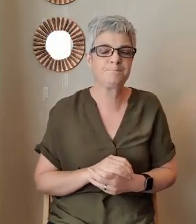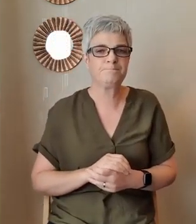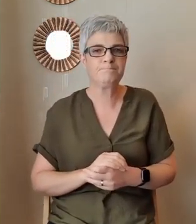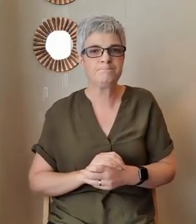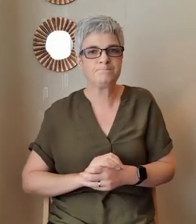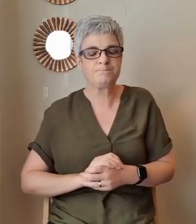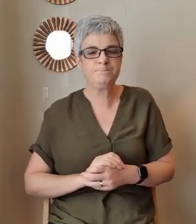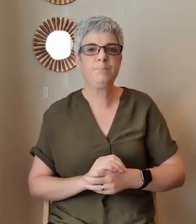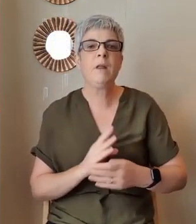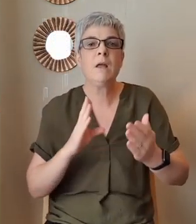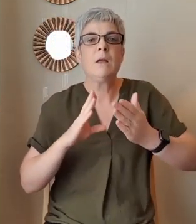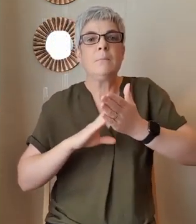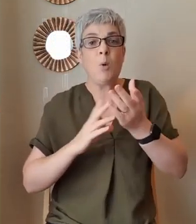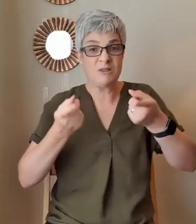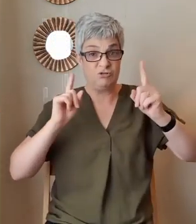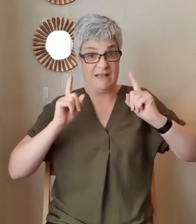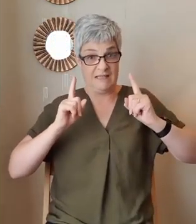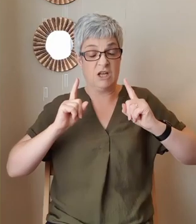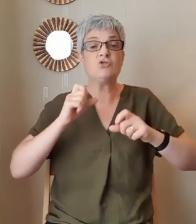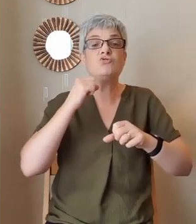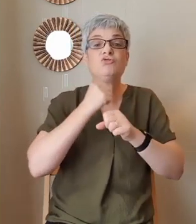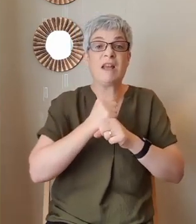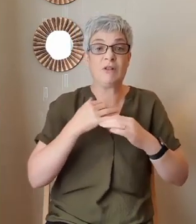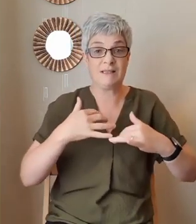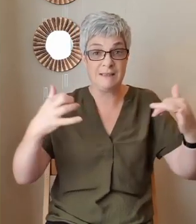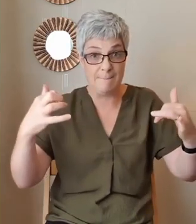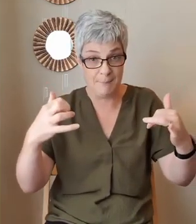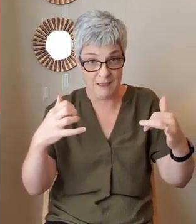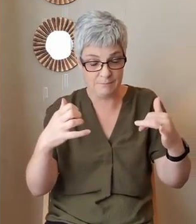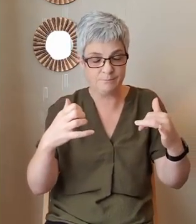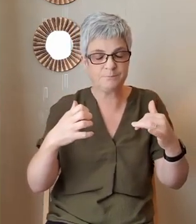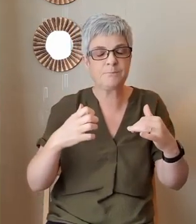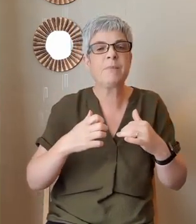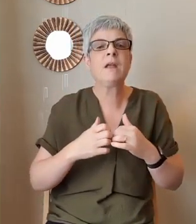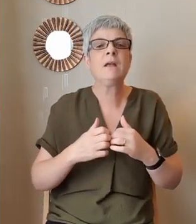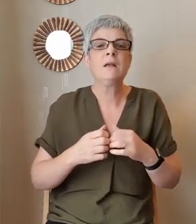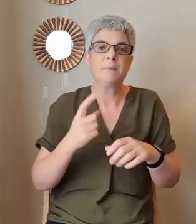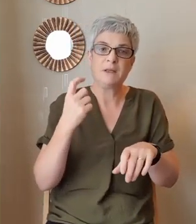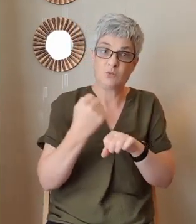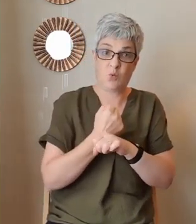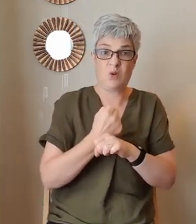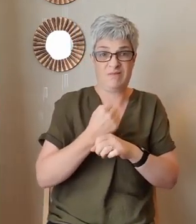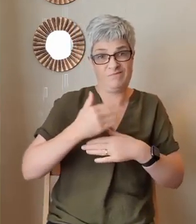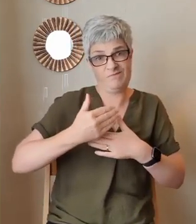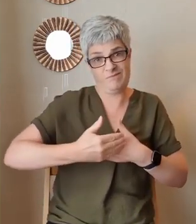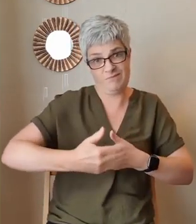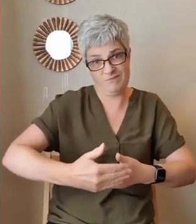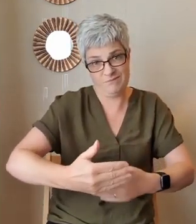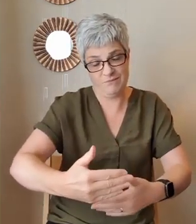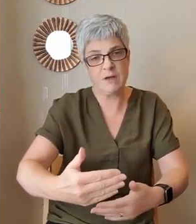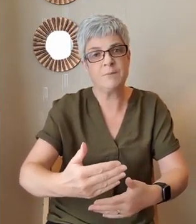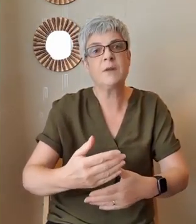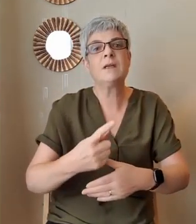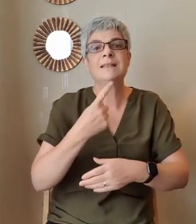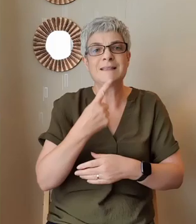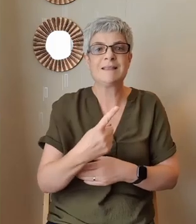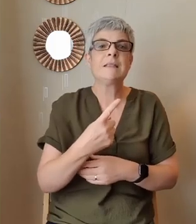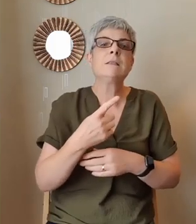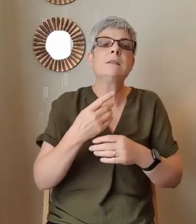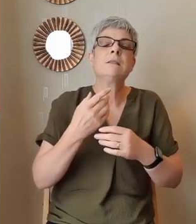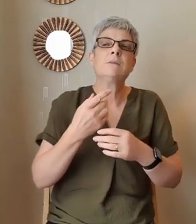The moderator of the General Assembly of the church, Martin Fair, has been doing a series called It's a Fair